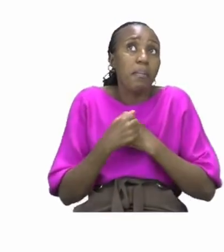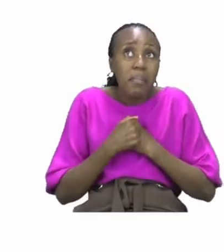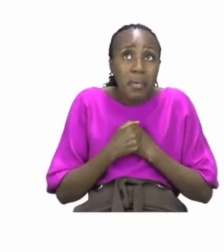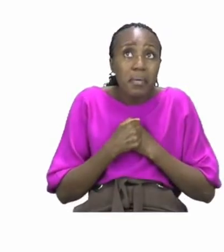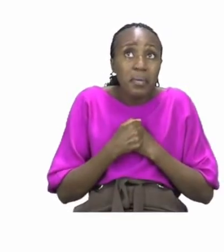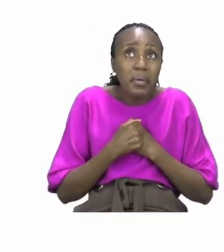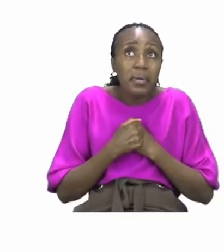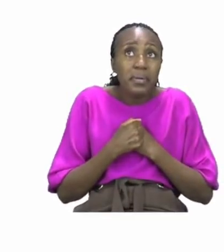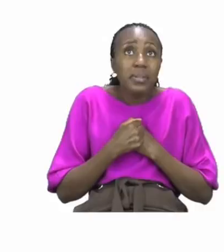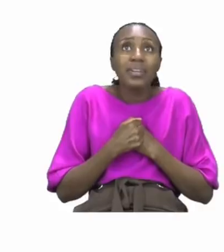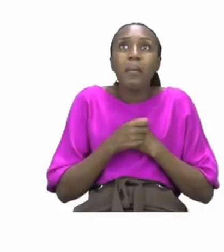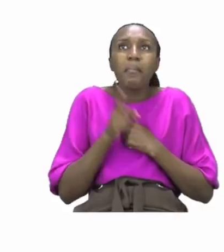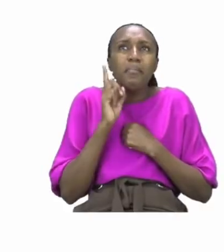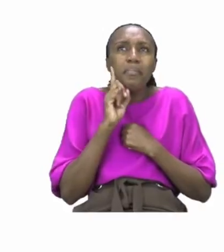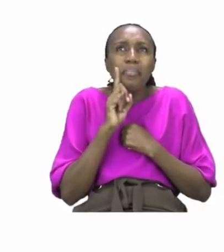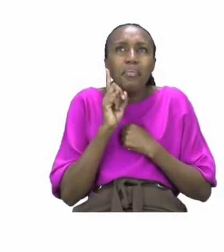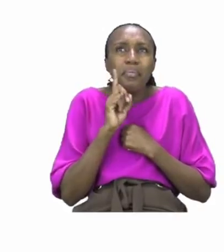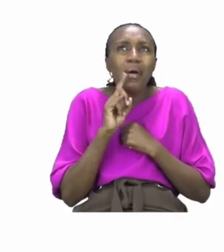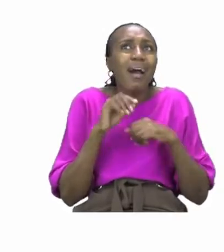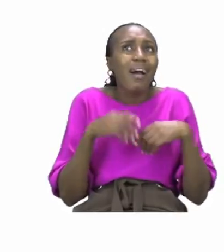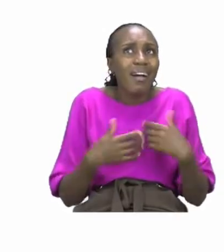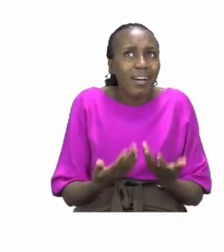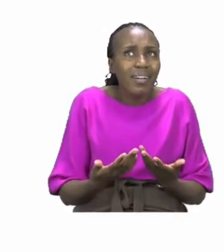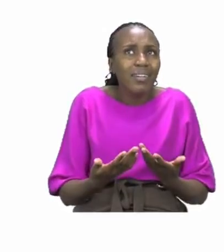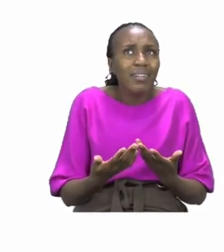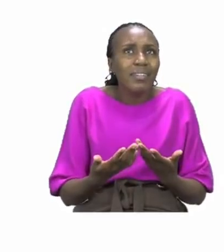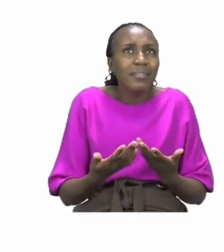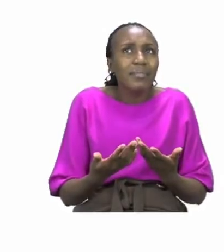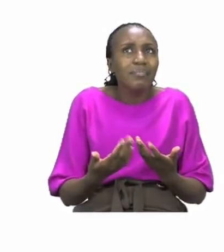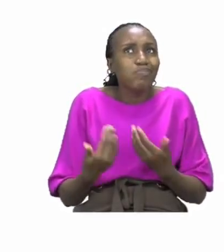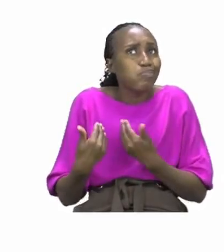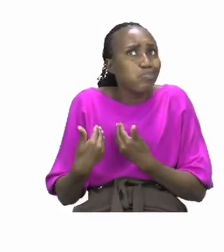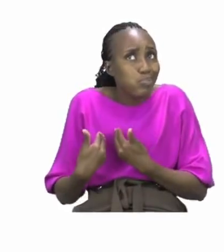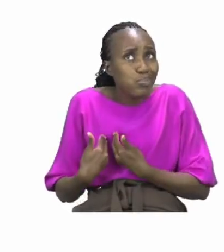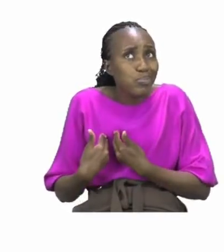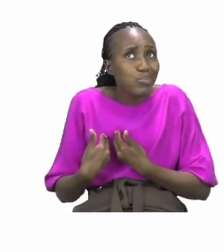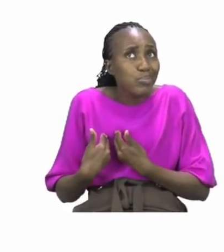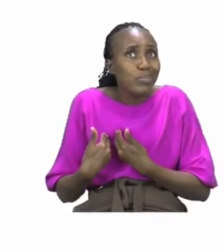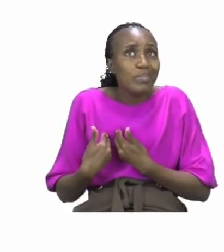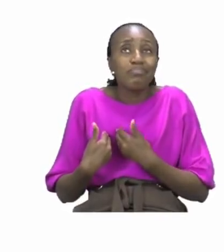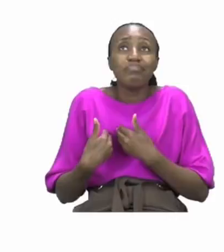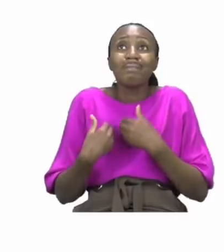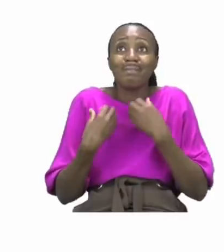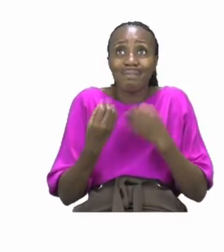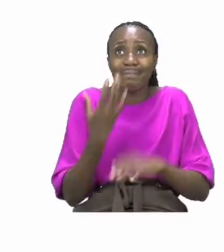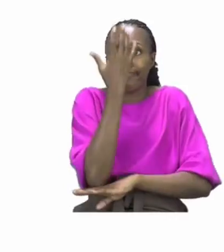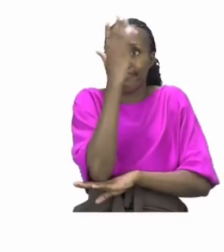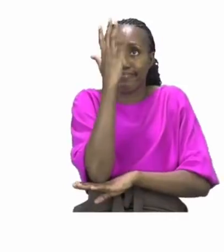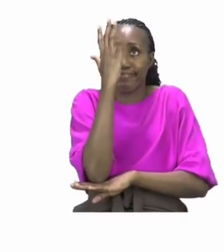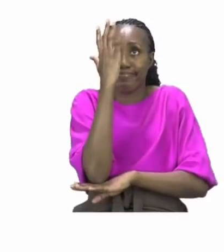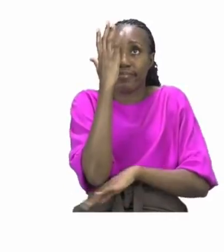good care of it. Now, most trees are green at the top, which means